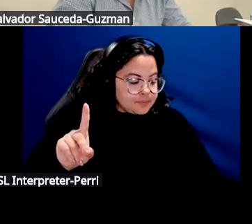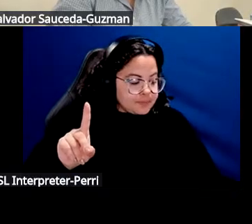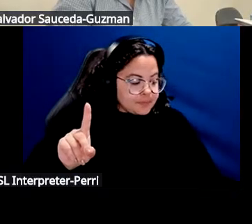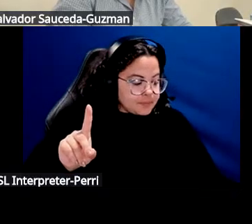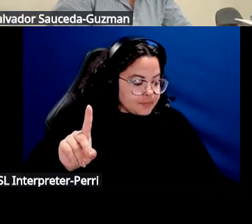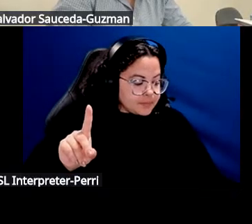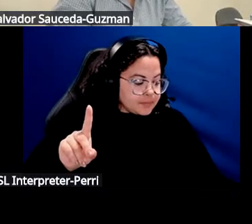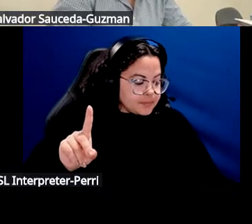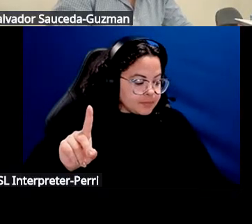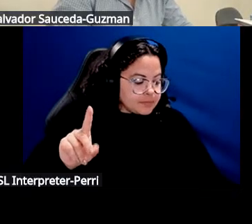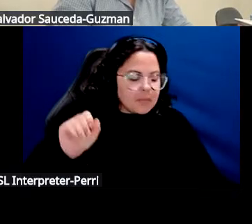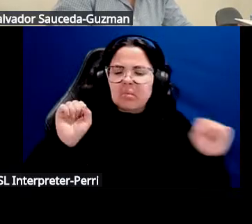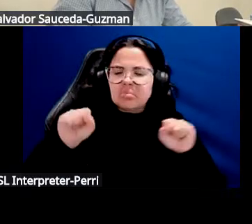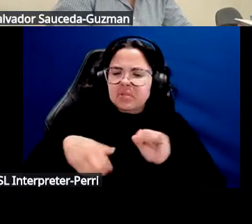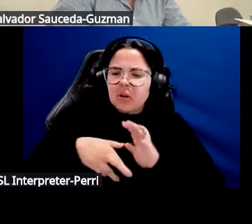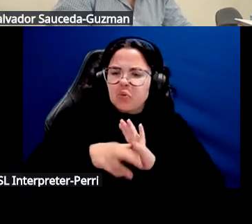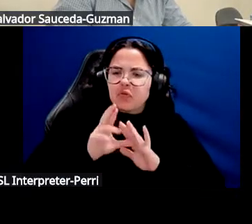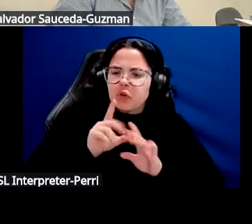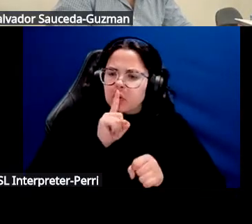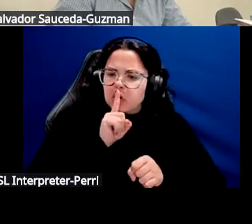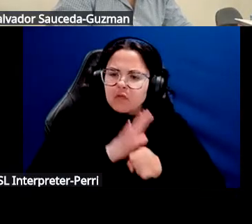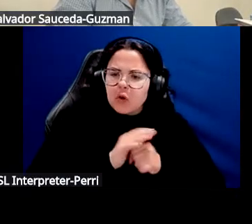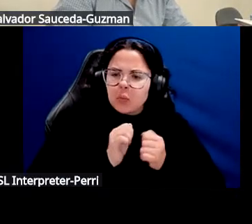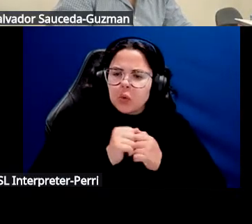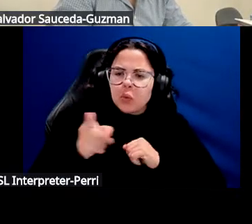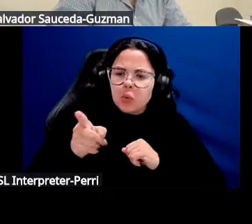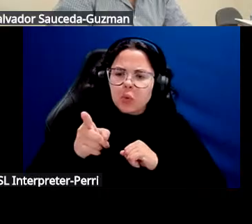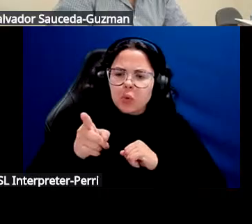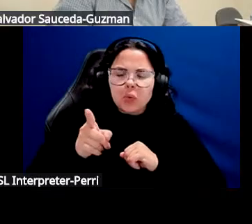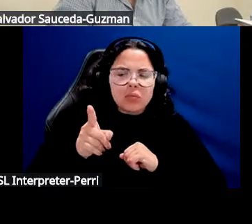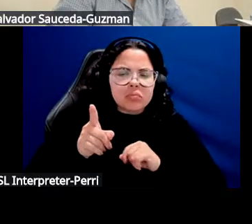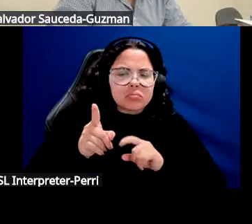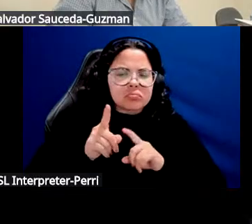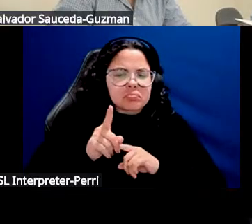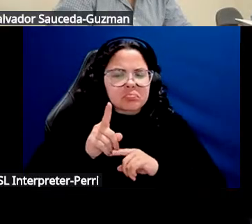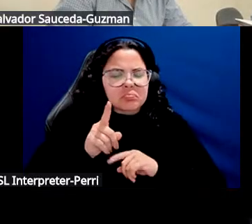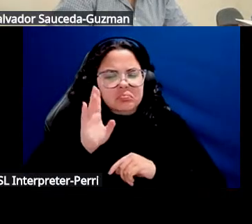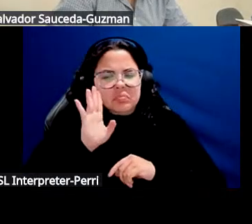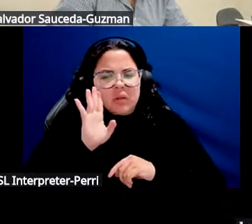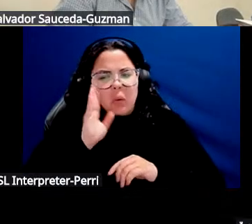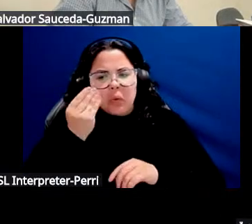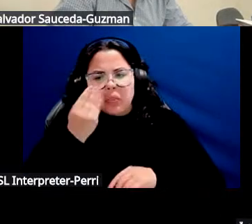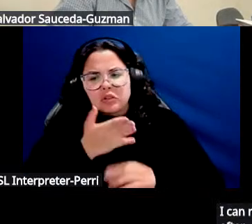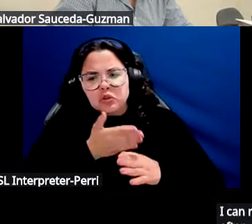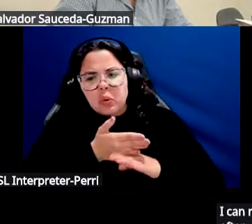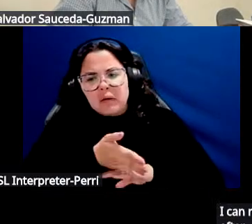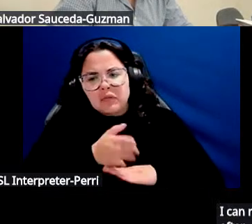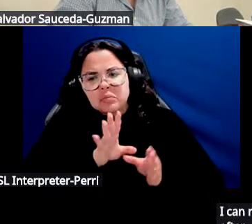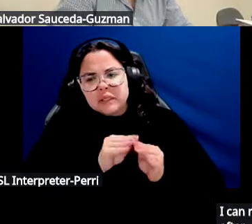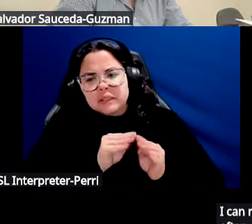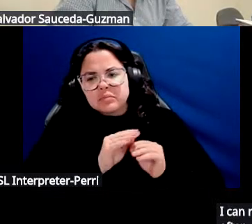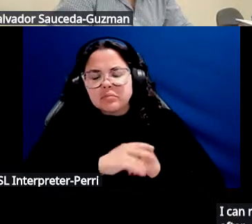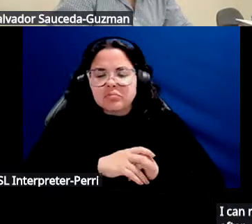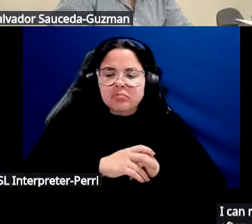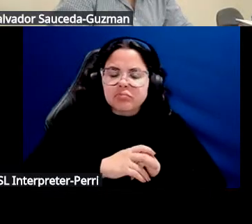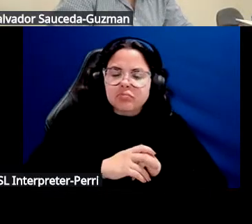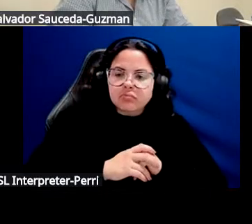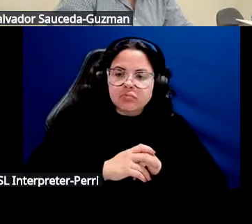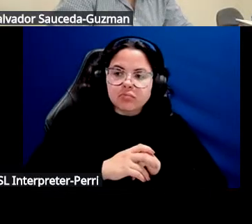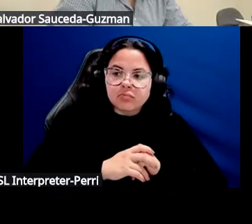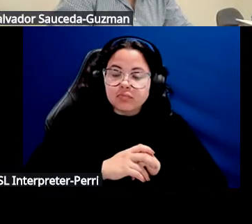I can review the documents and confirm with you, but like I said, Okay. I can report after. Okay.